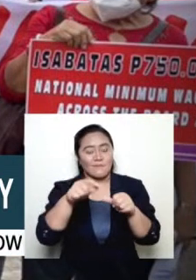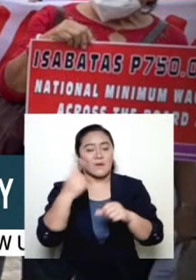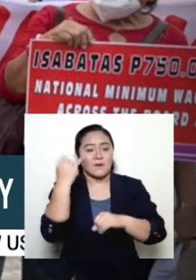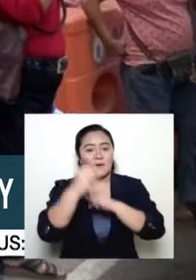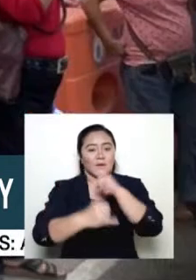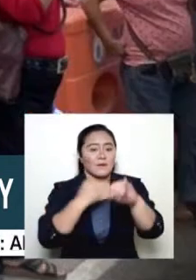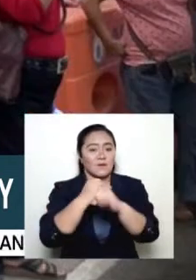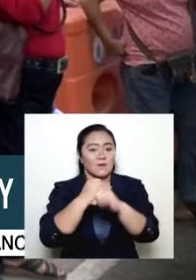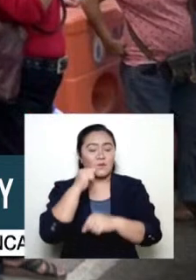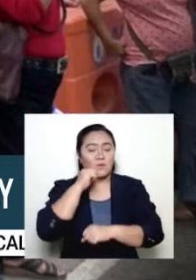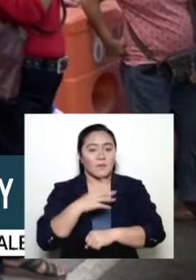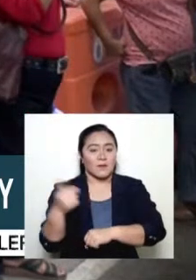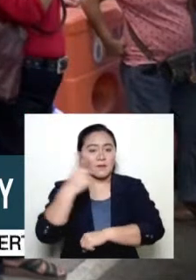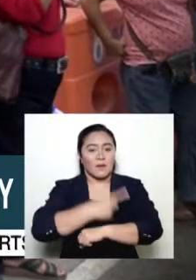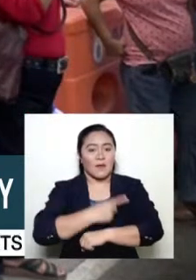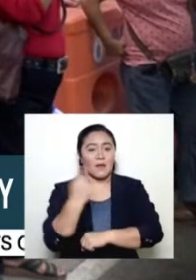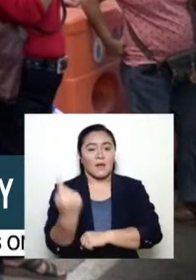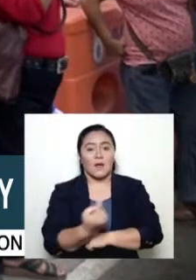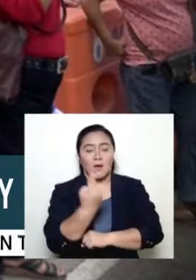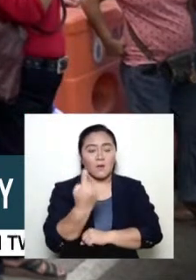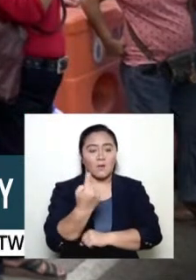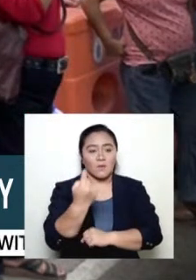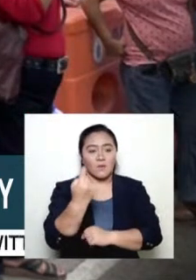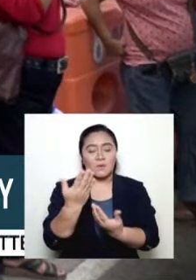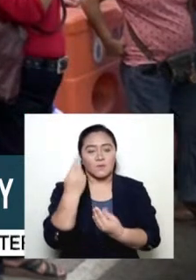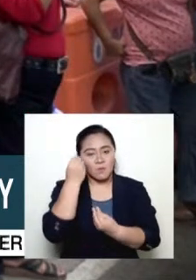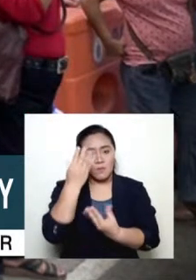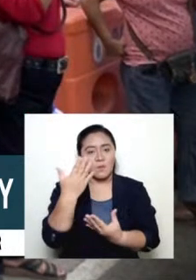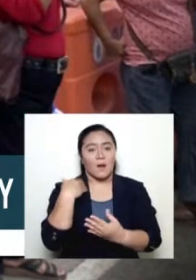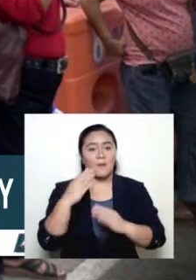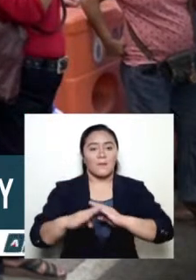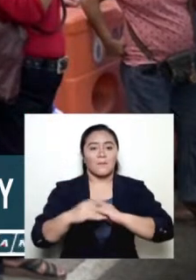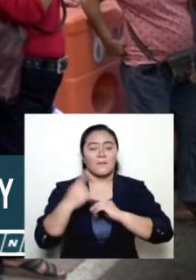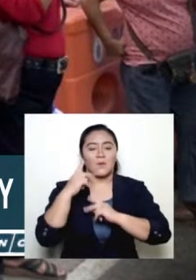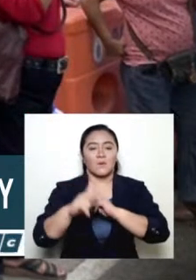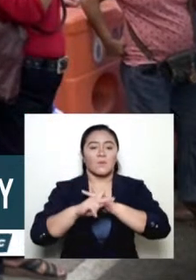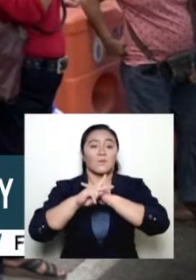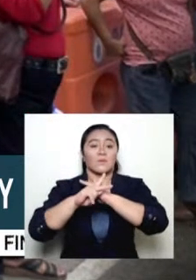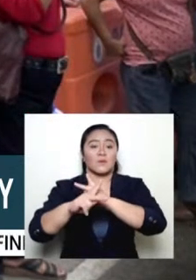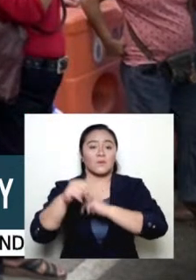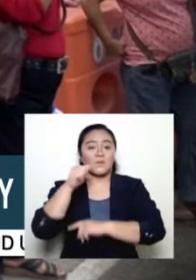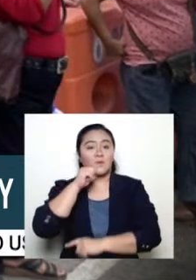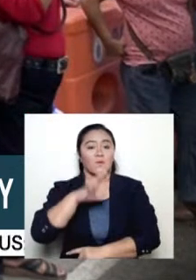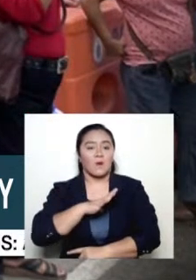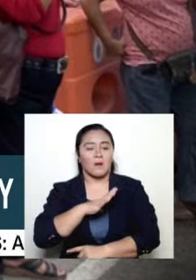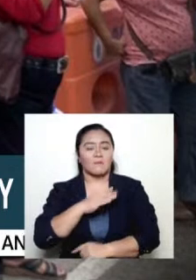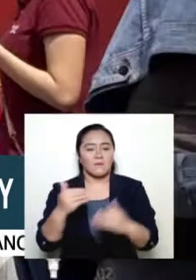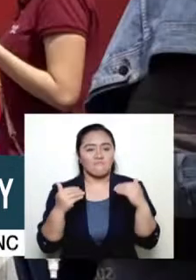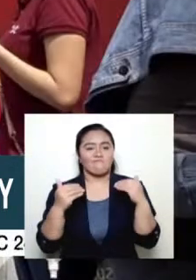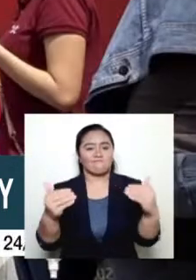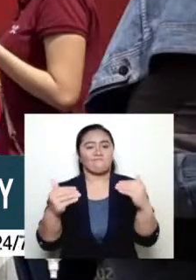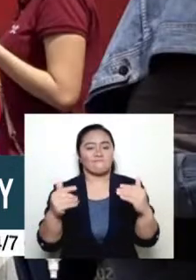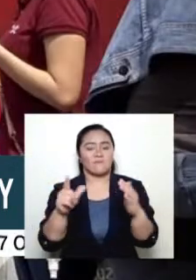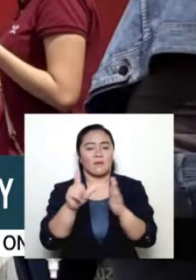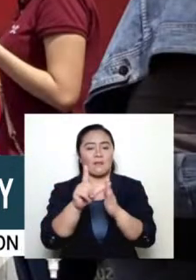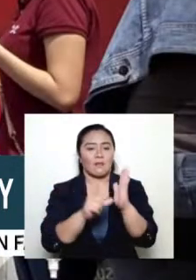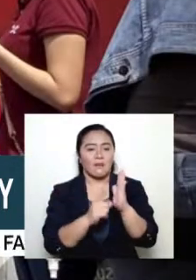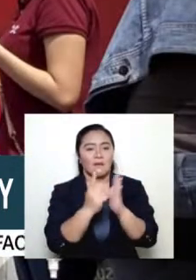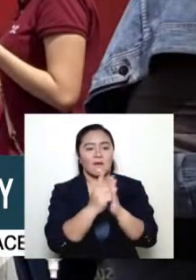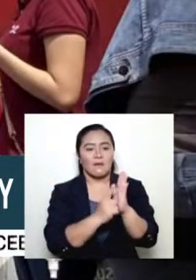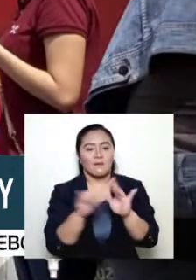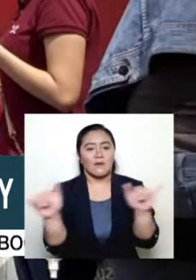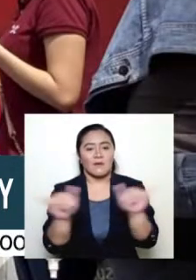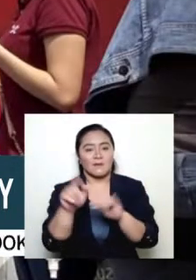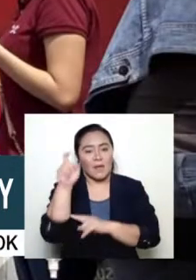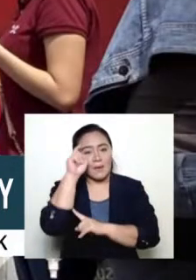one providing concrete measures for the protection of women. Among these measures, pushing for the legalization of divorce and same-sex marriage, as well as